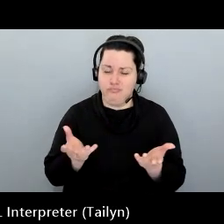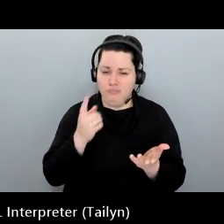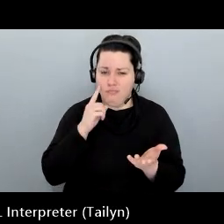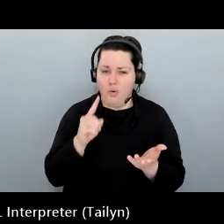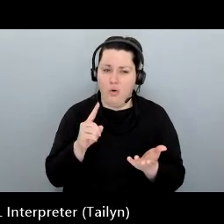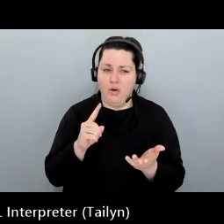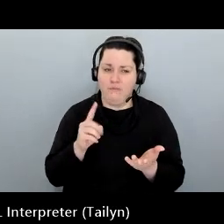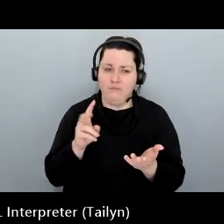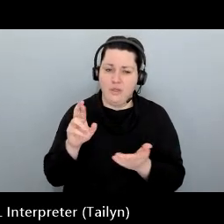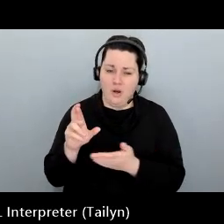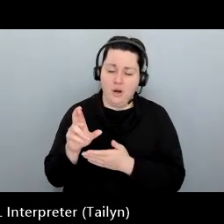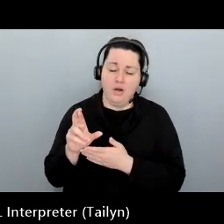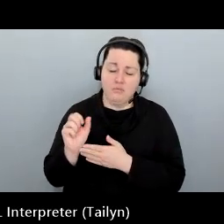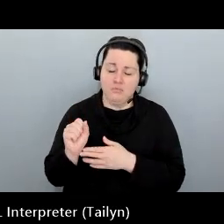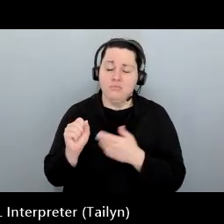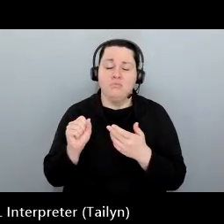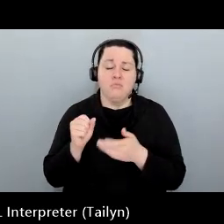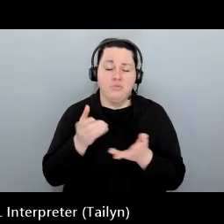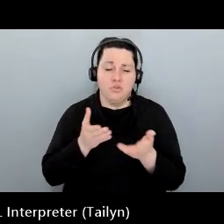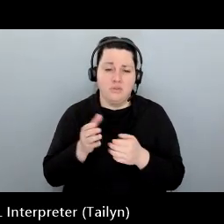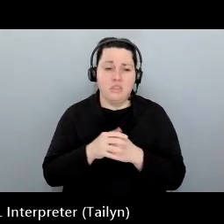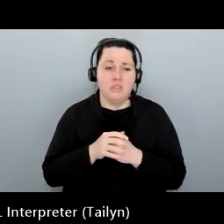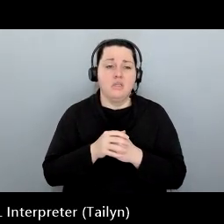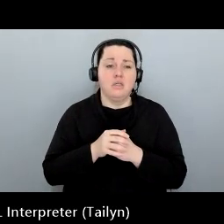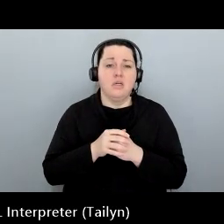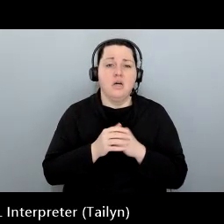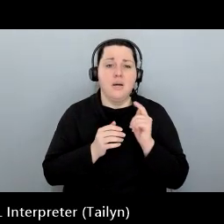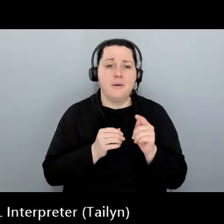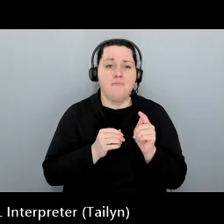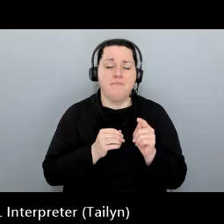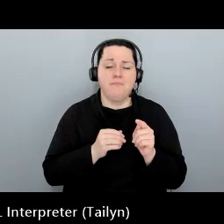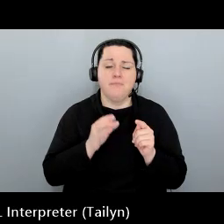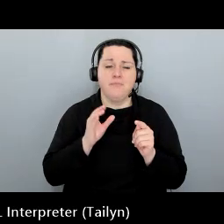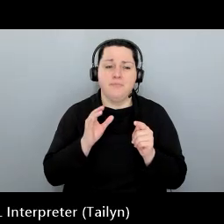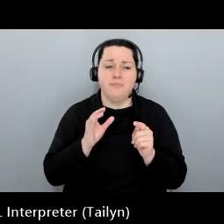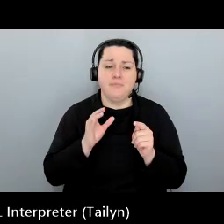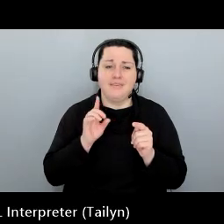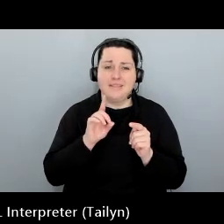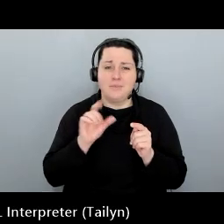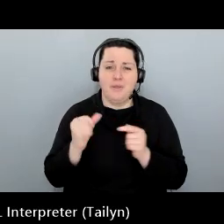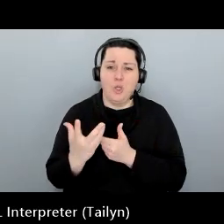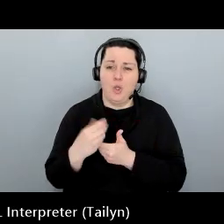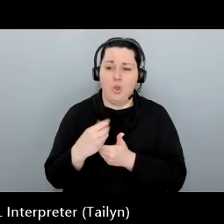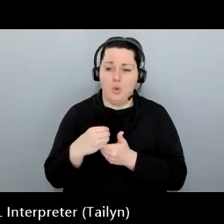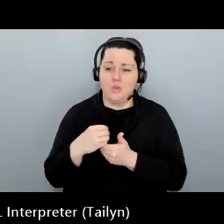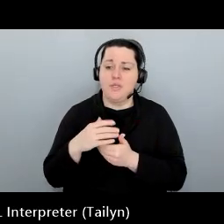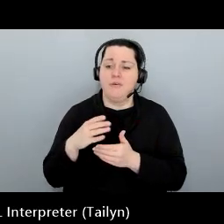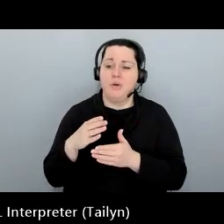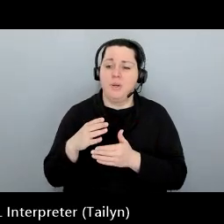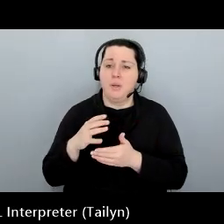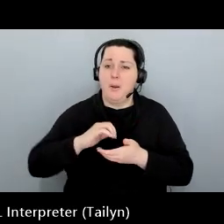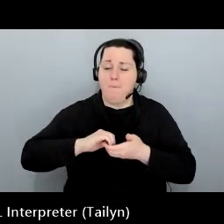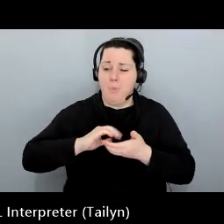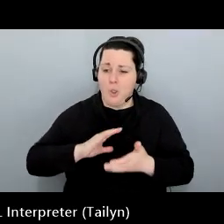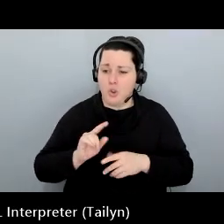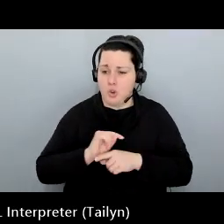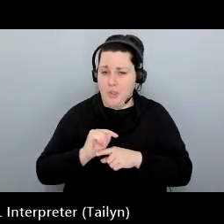rehabilitation services programs this year is the disability inclusive partner training, right? Which